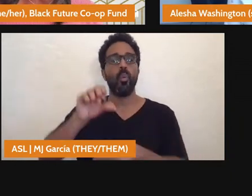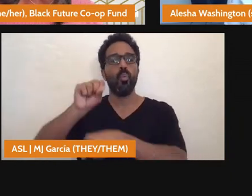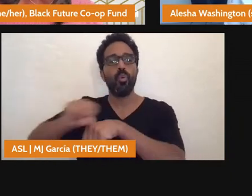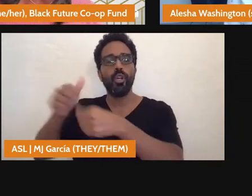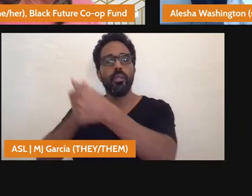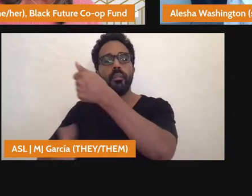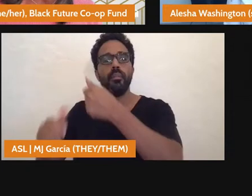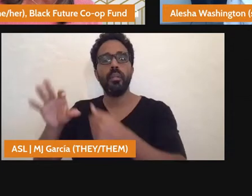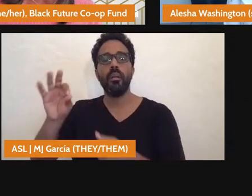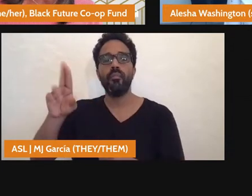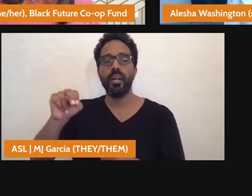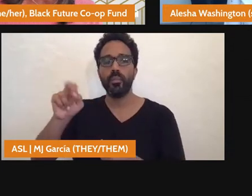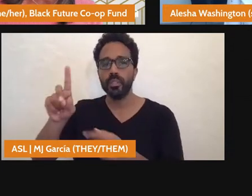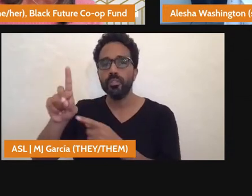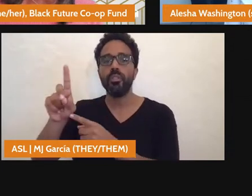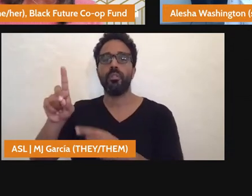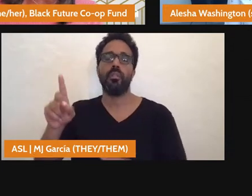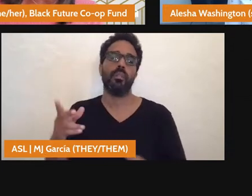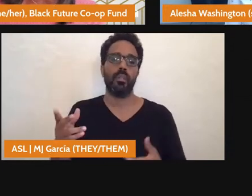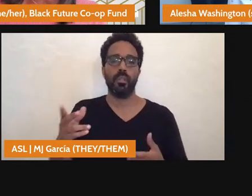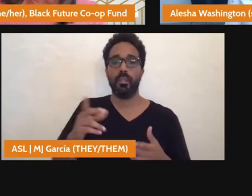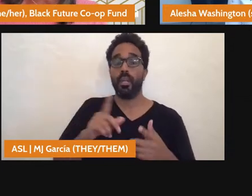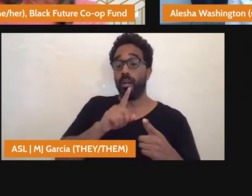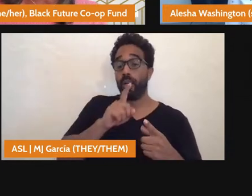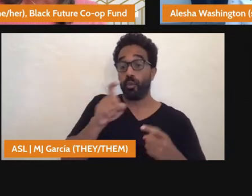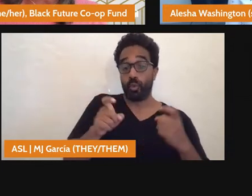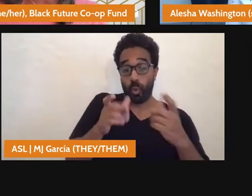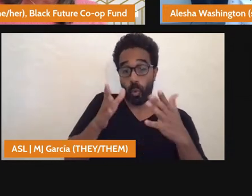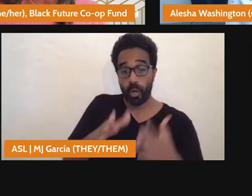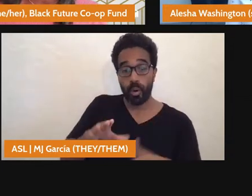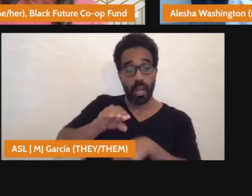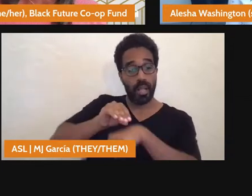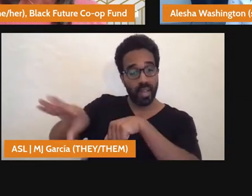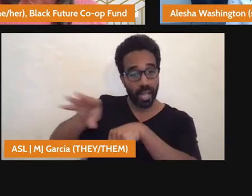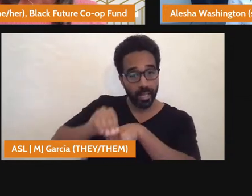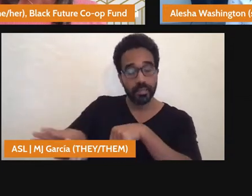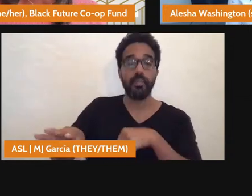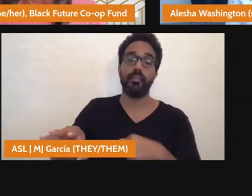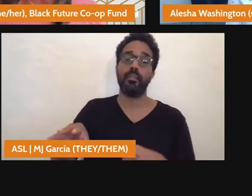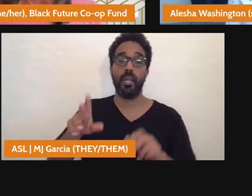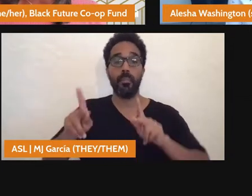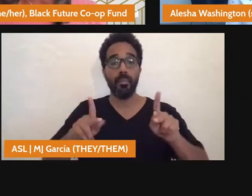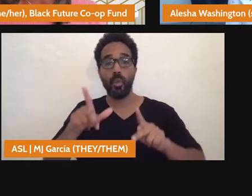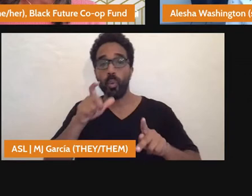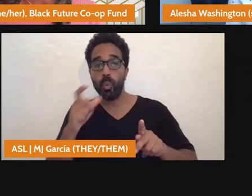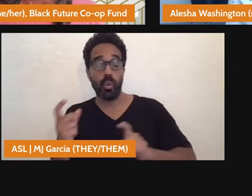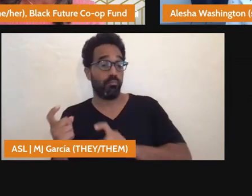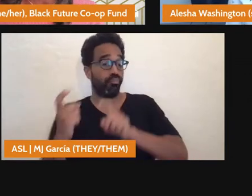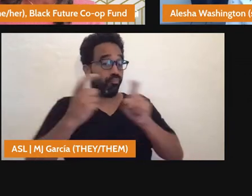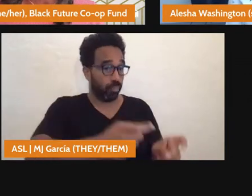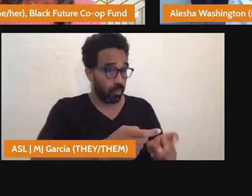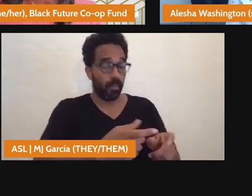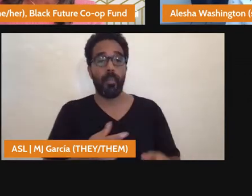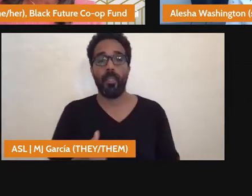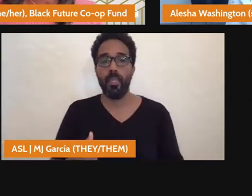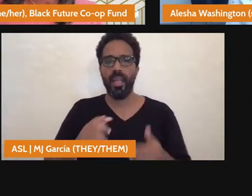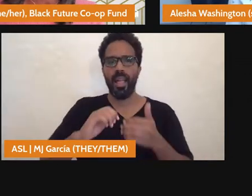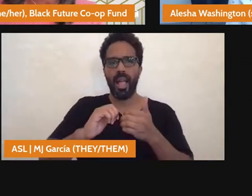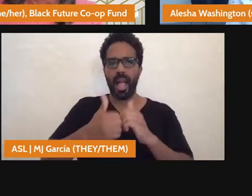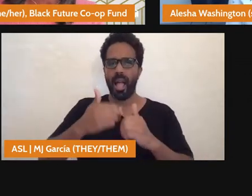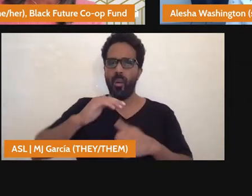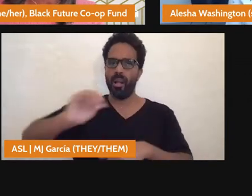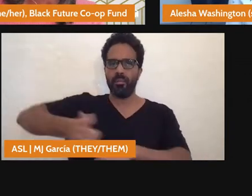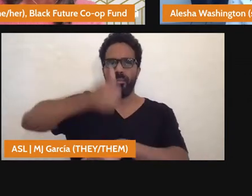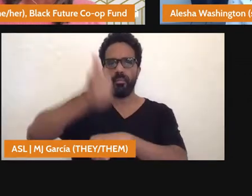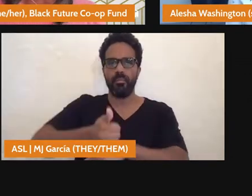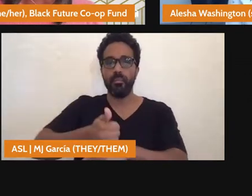donor advised fund holders, those in corporate social responsibility, what's your advice to implement a trust-based, community-centered racial